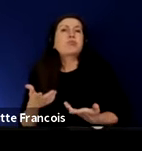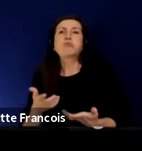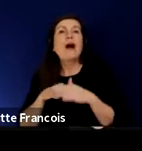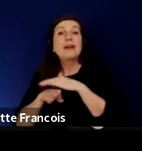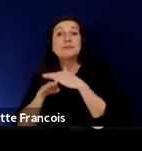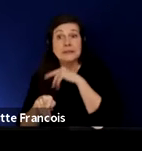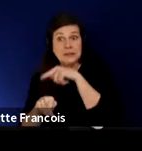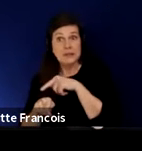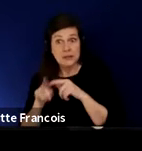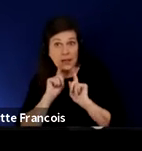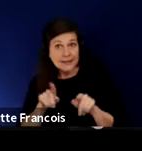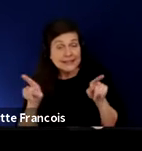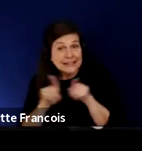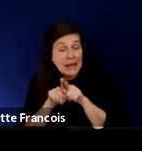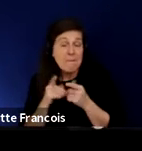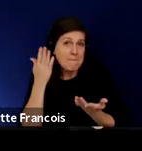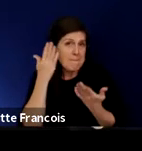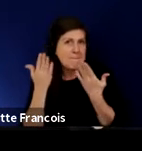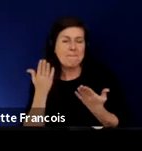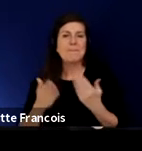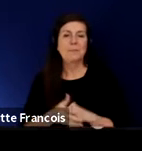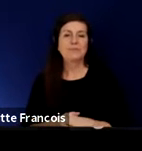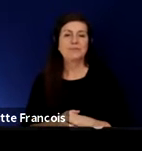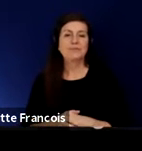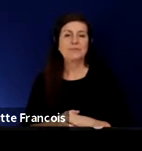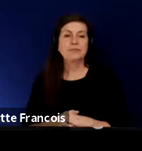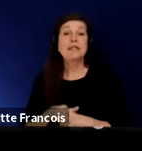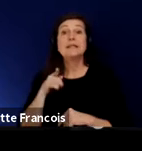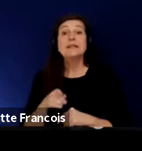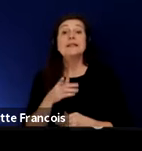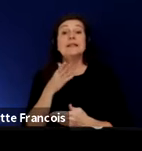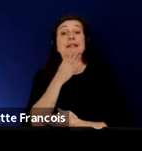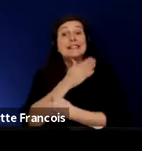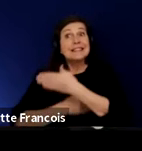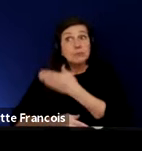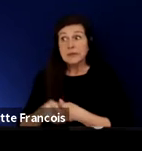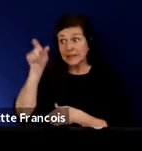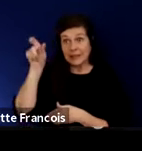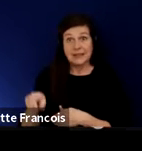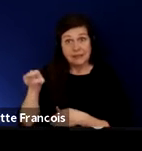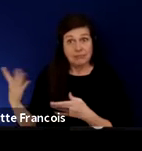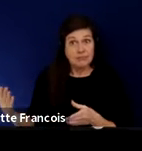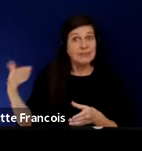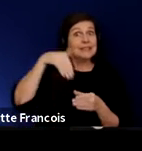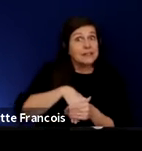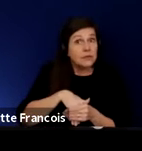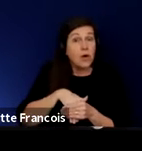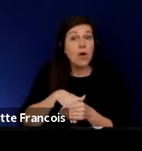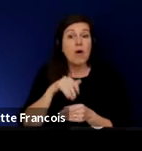ask specifically on how often persons with disabilities are involved in product and services development,